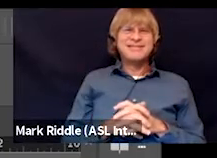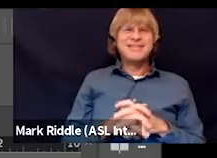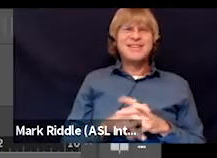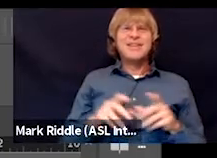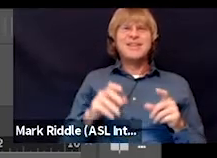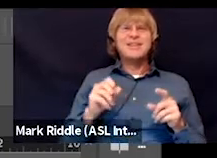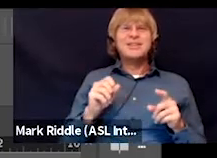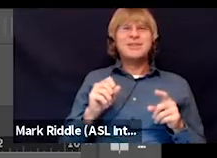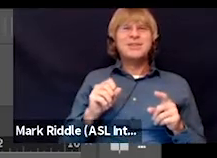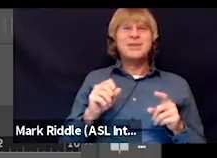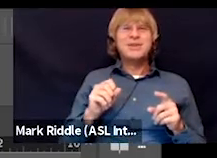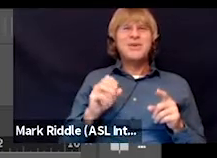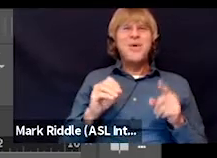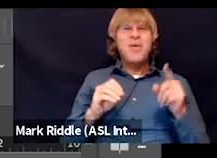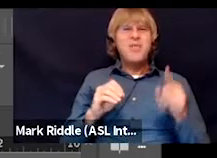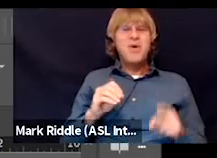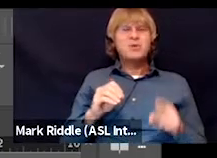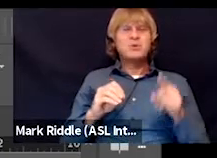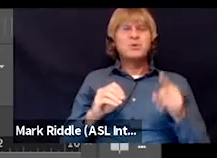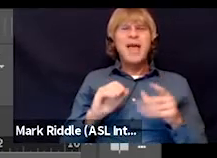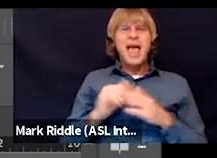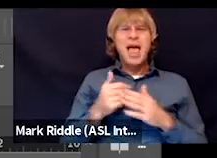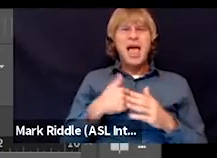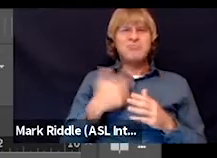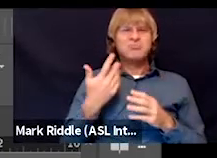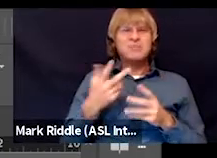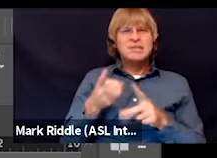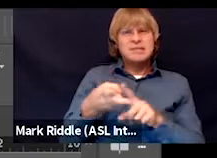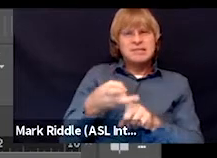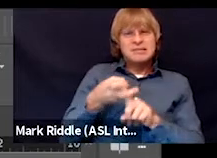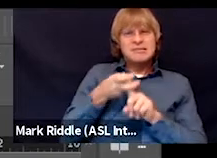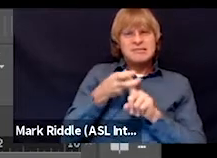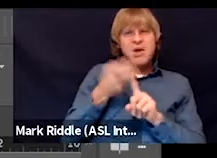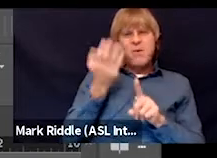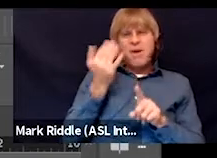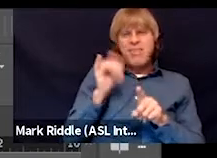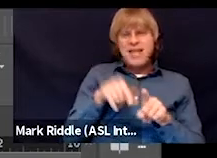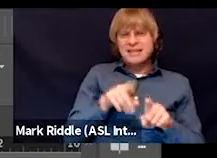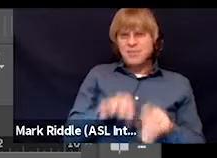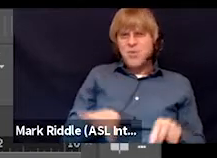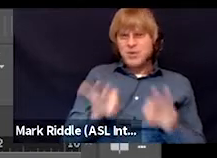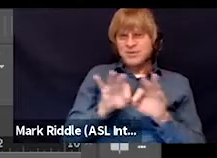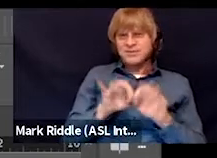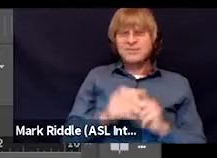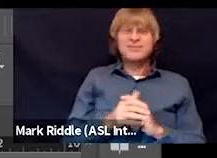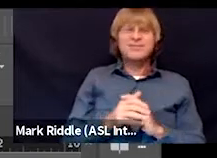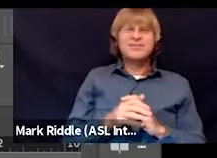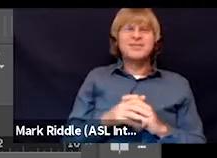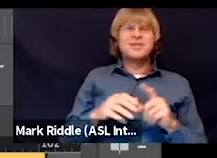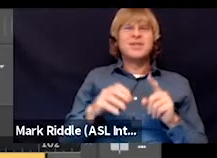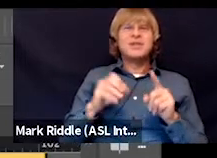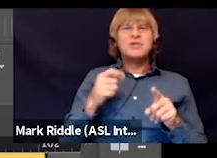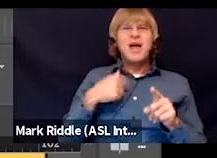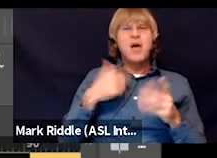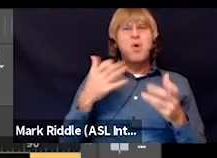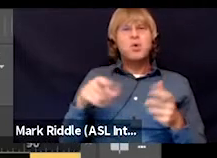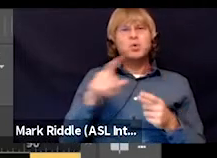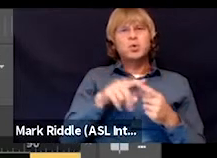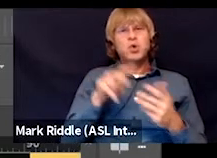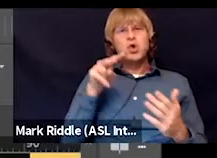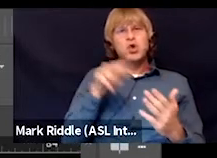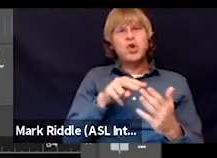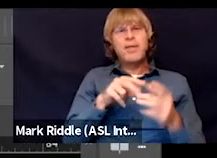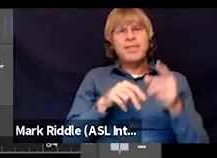So here's how I'm going to suck you into why this is important. So I want you to kind of look